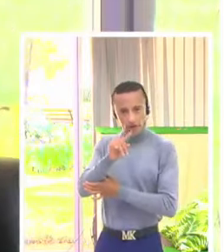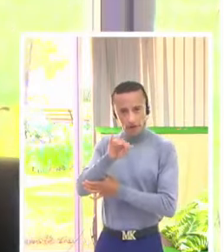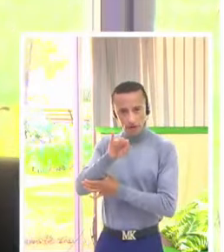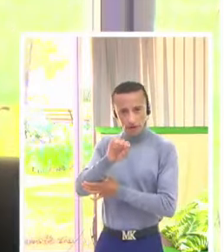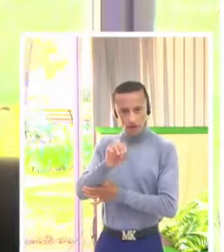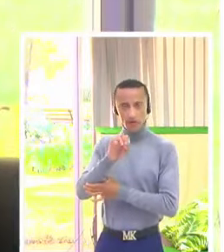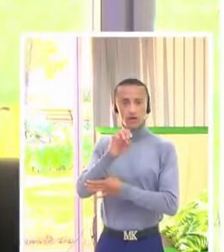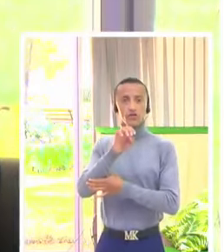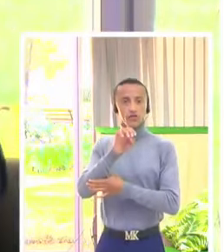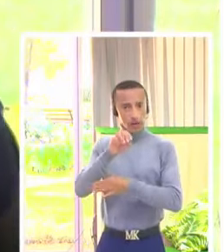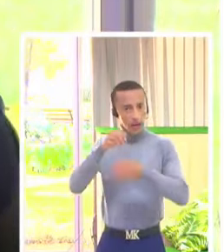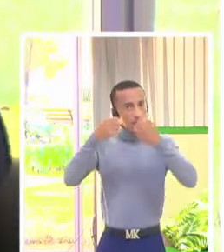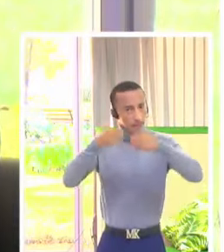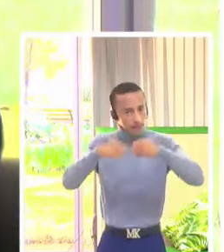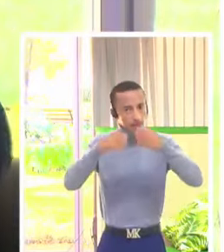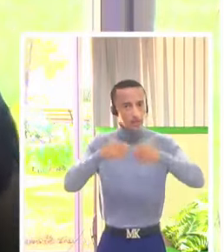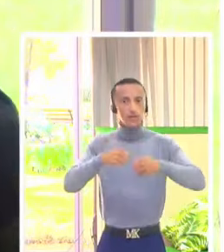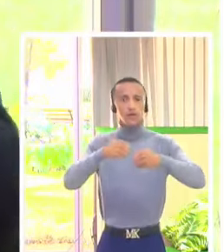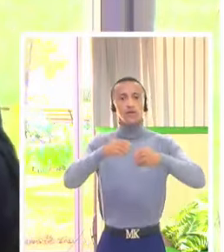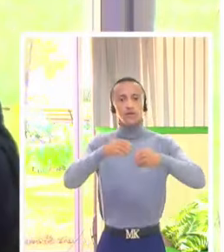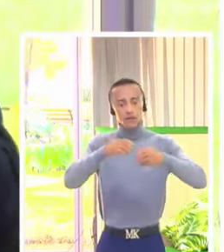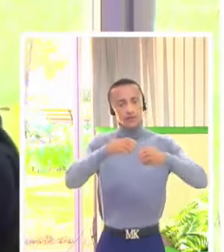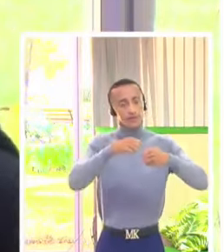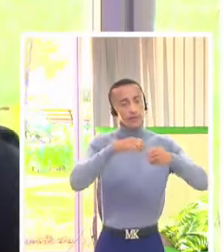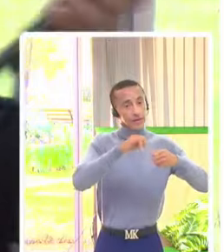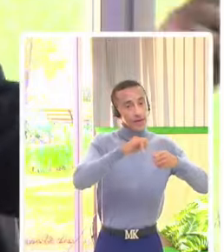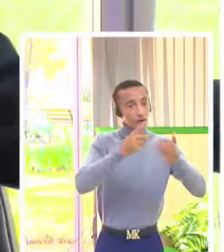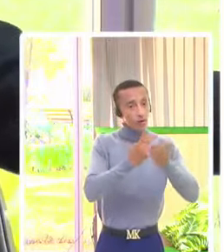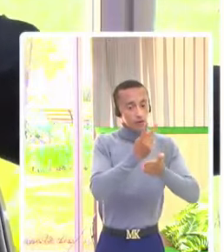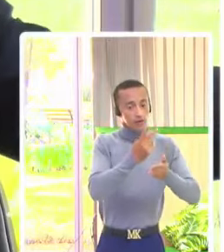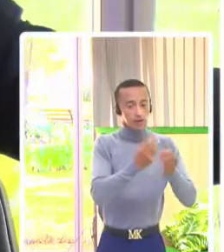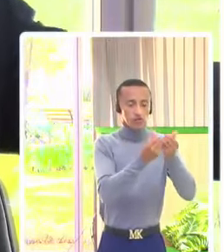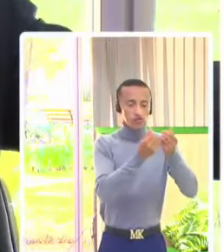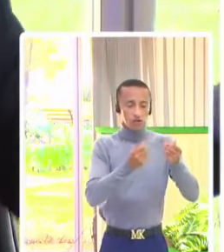but mostly it's art of politics.